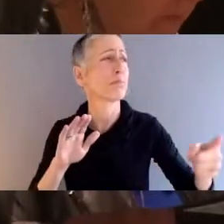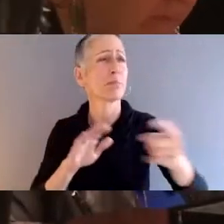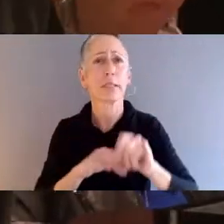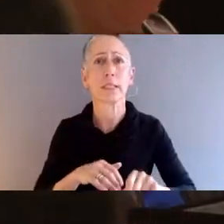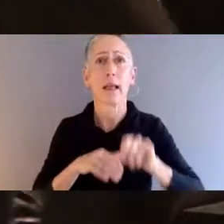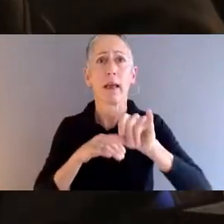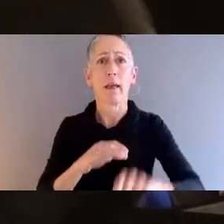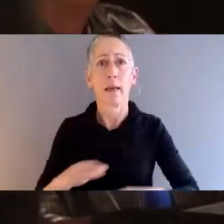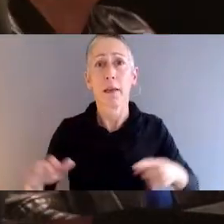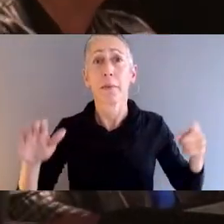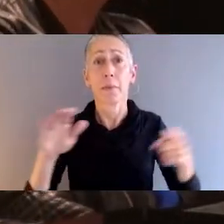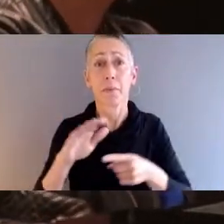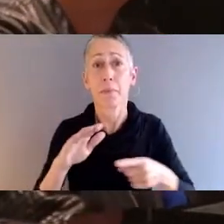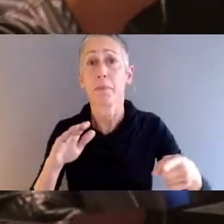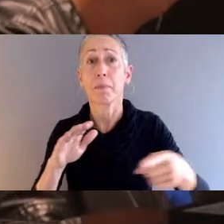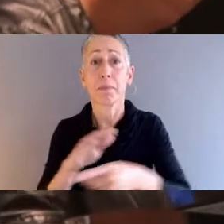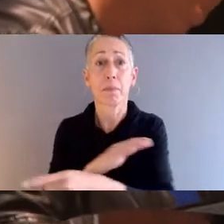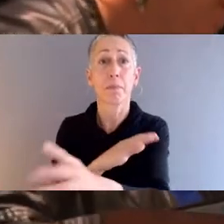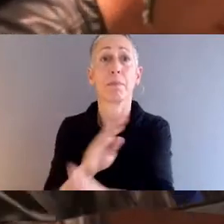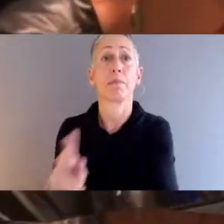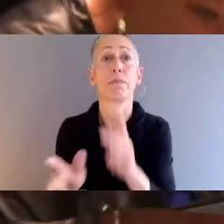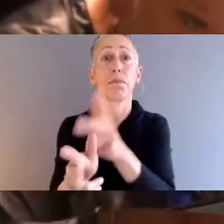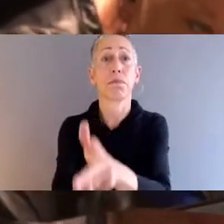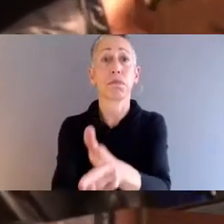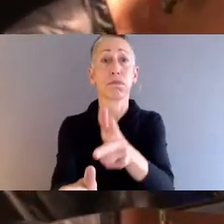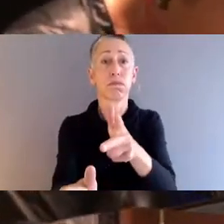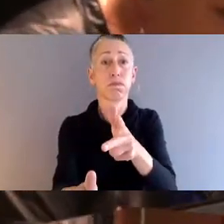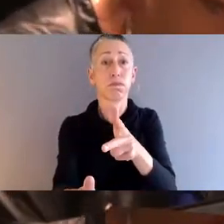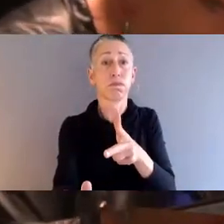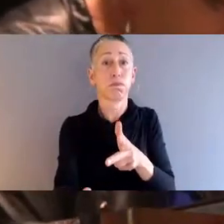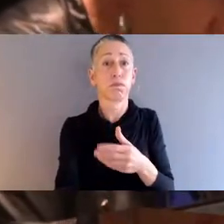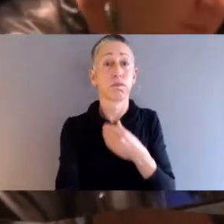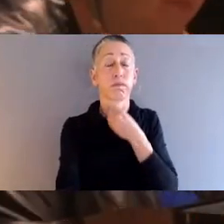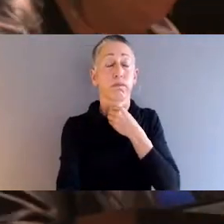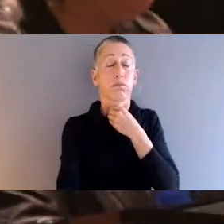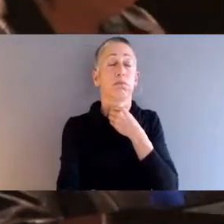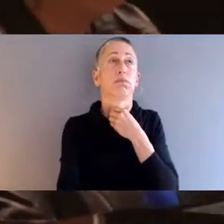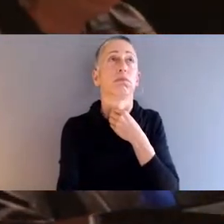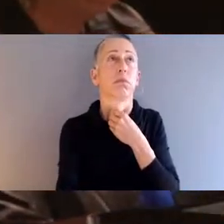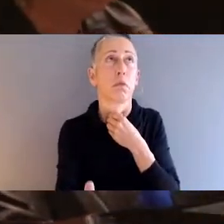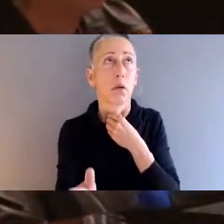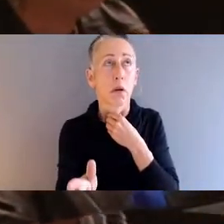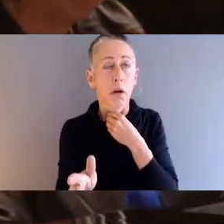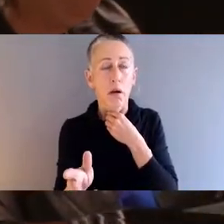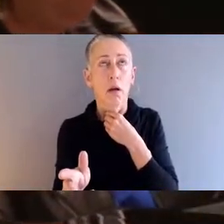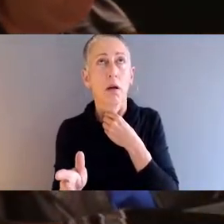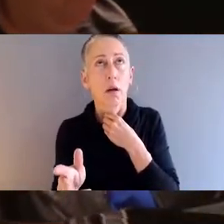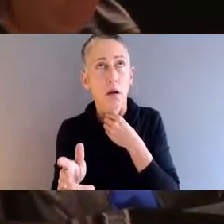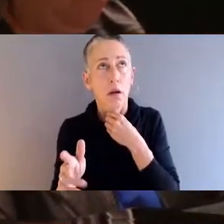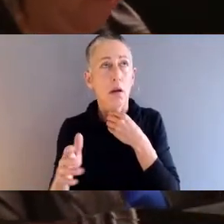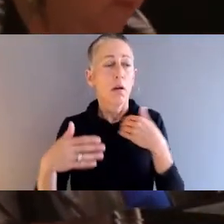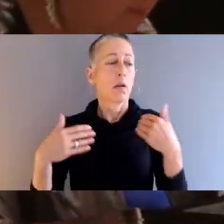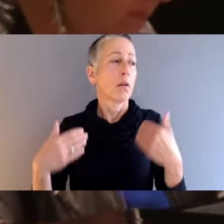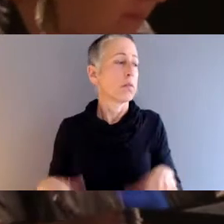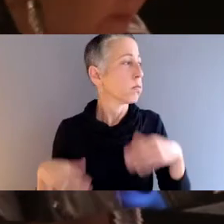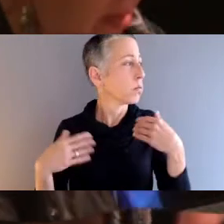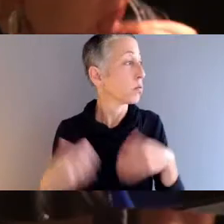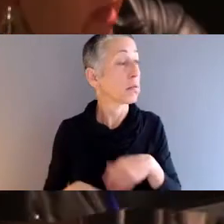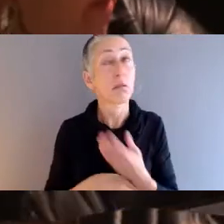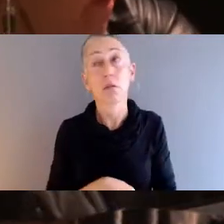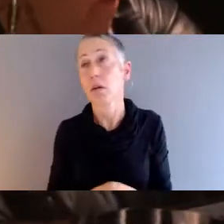Traffic kills in a city. You spend the day not getting anywhere. All